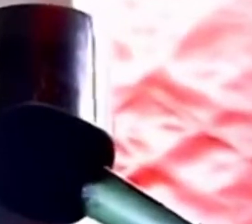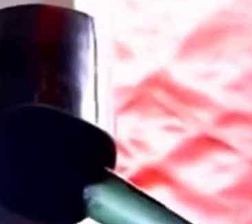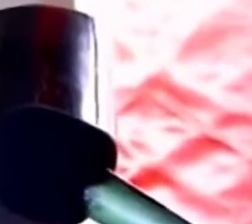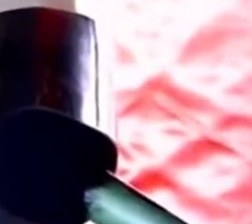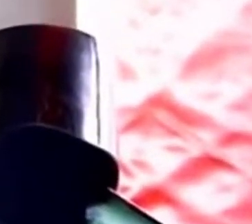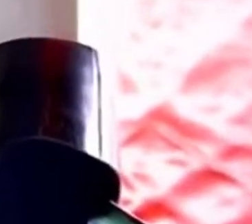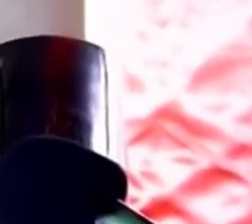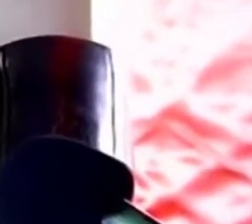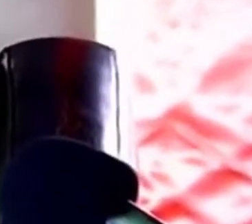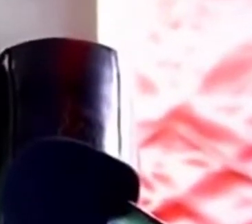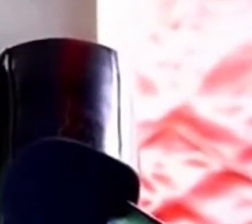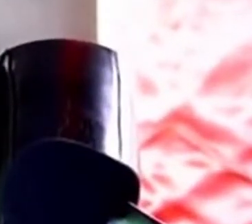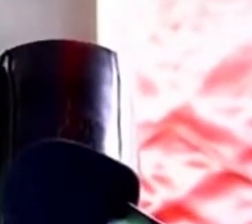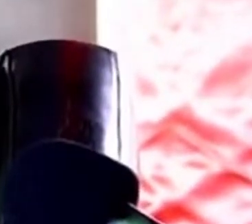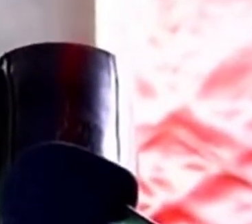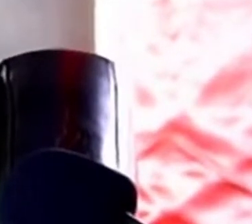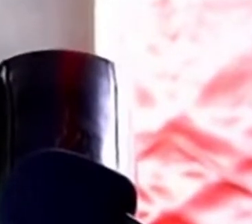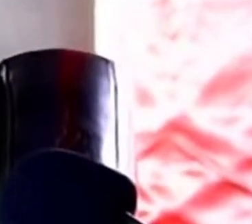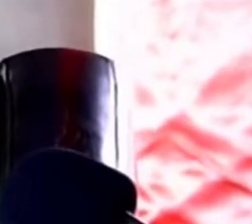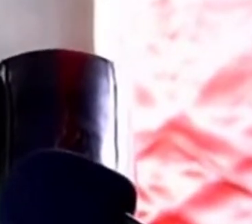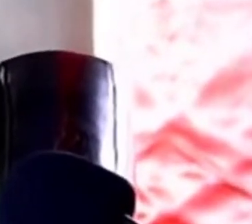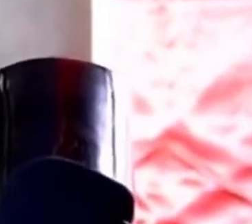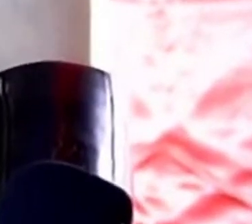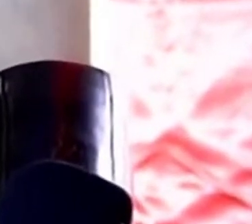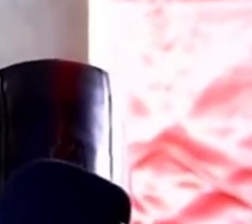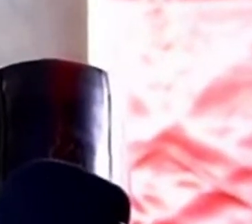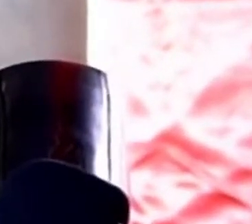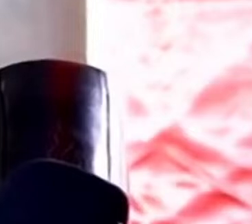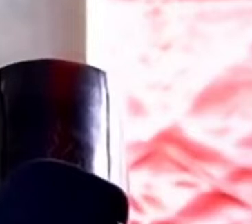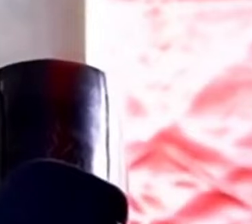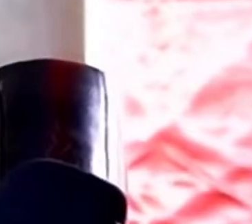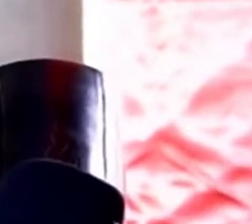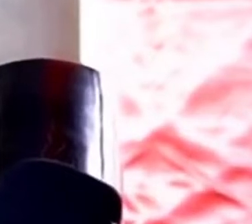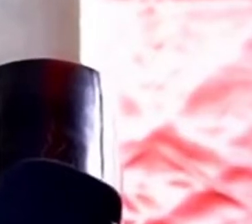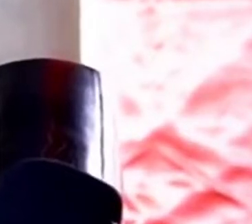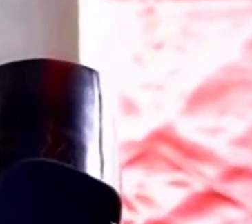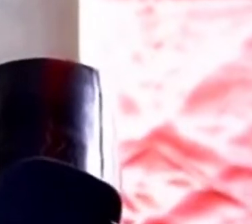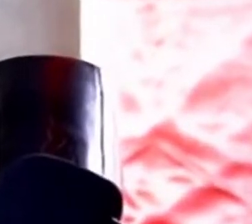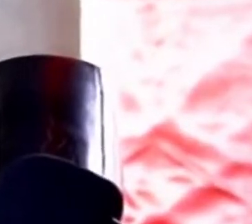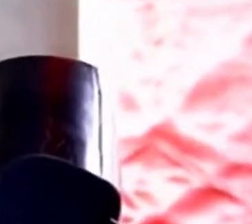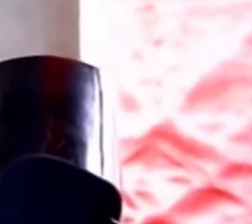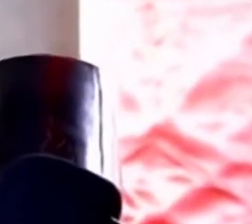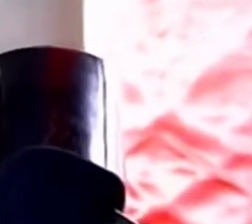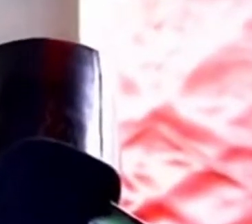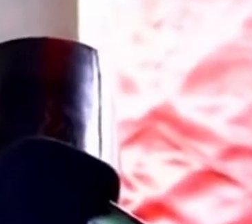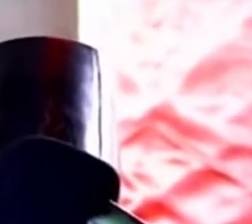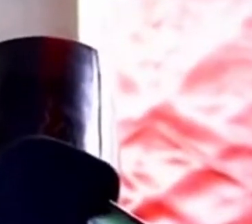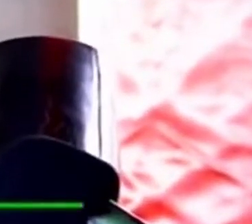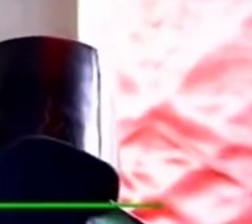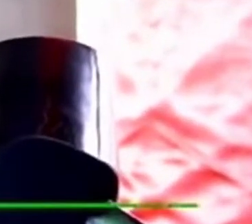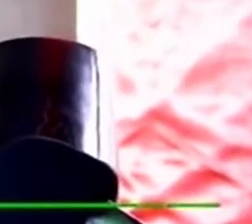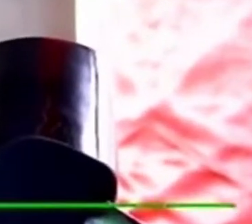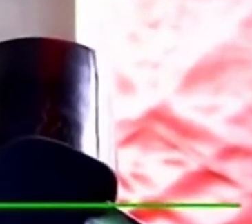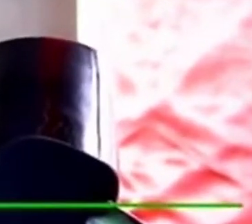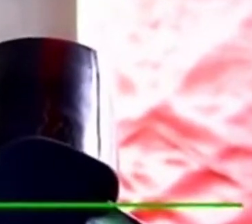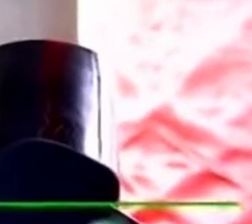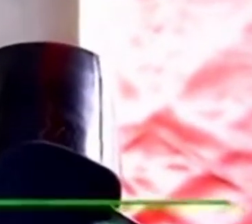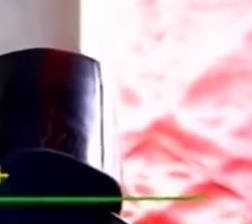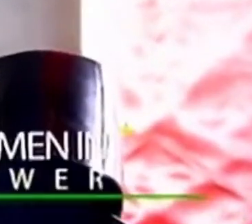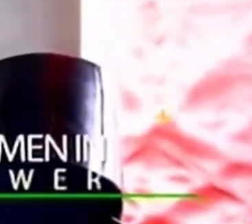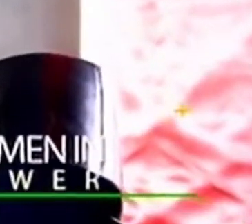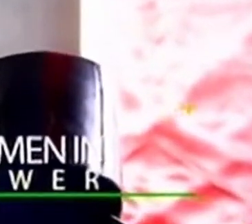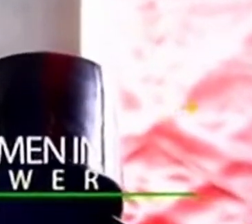maize, soybeans, groundnuts. But at the moment, I'm trying to embark on, of course, doing economical